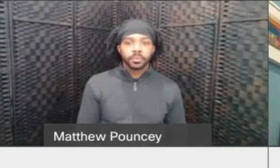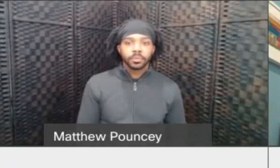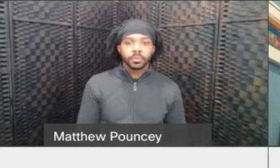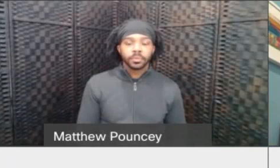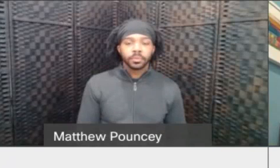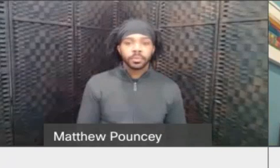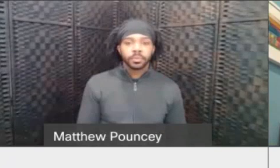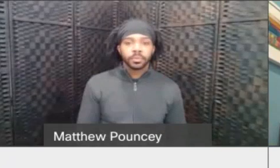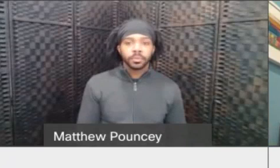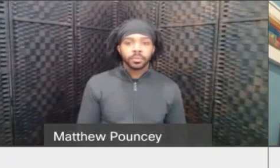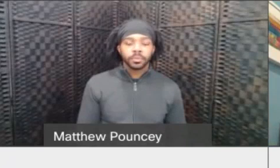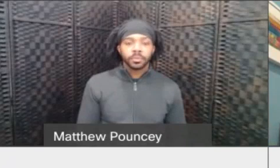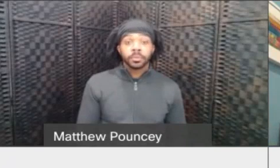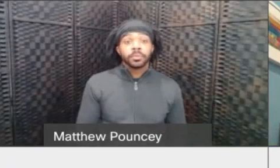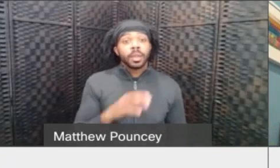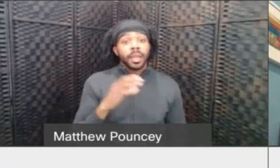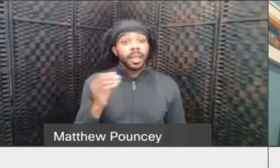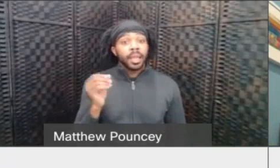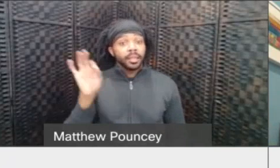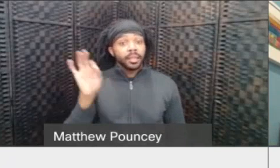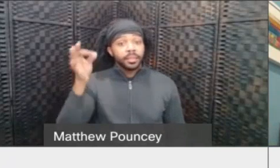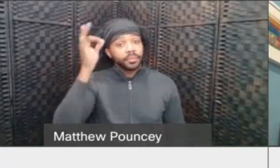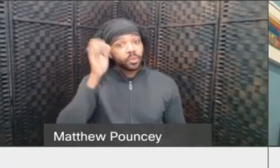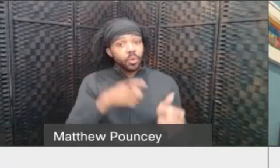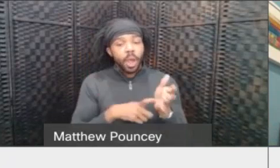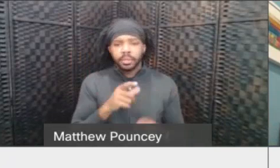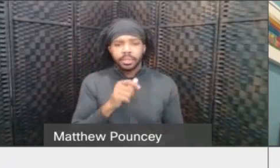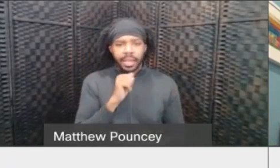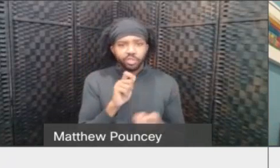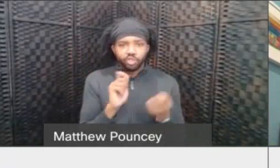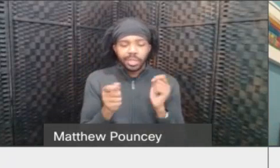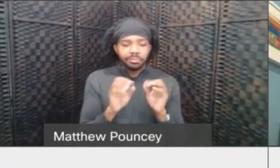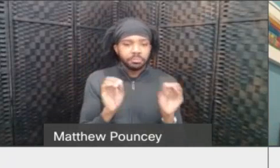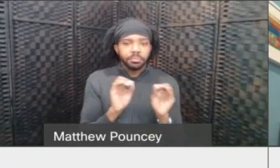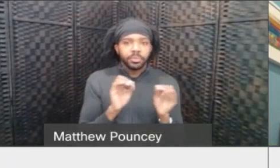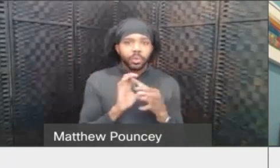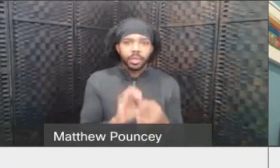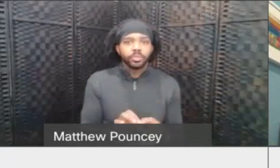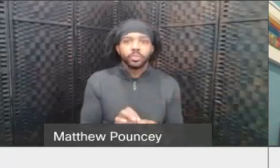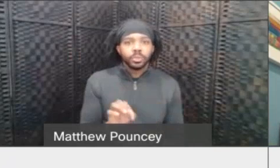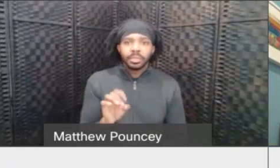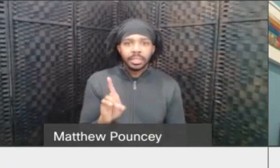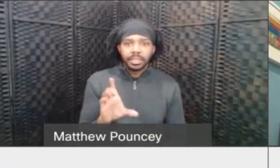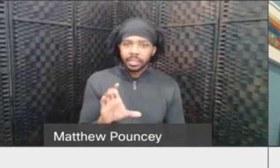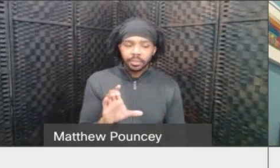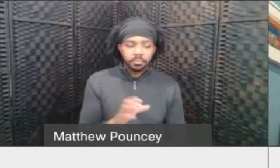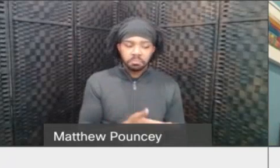And that federal requirement did not change anything about the district requirement.